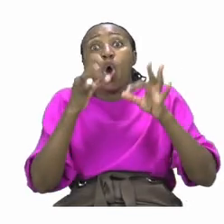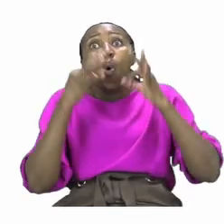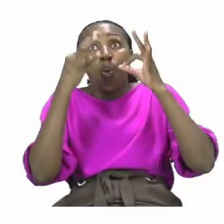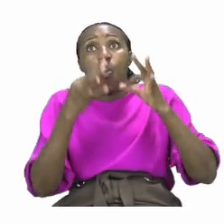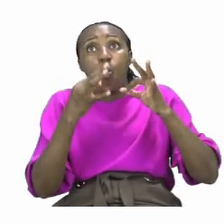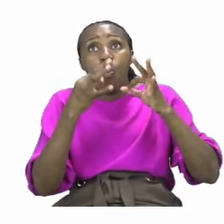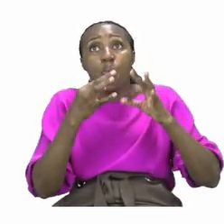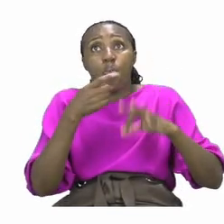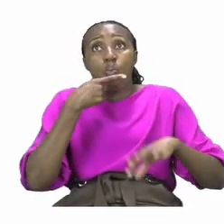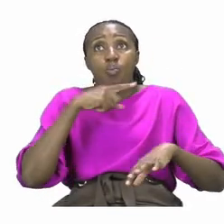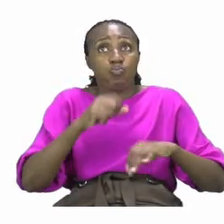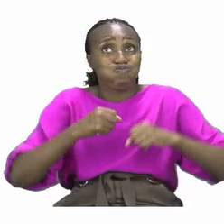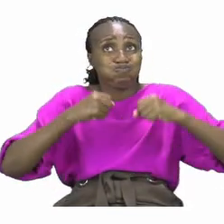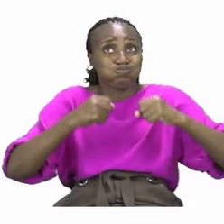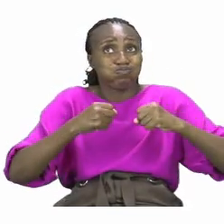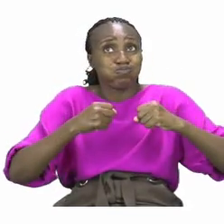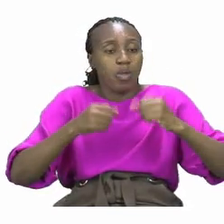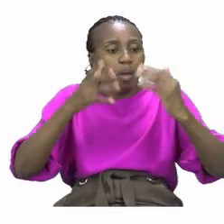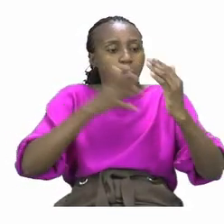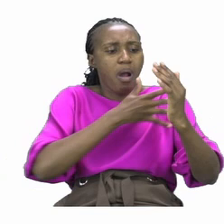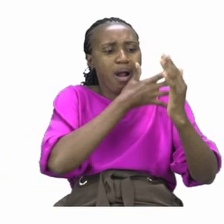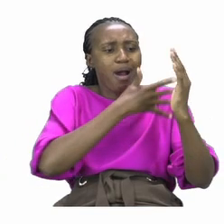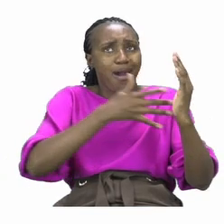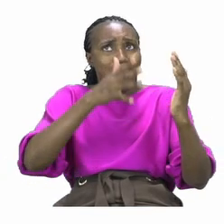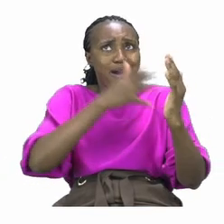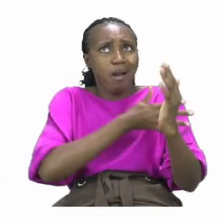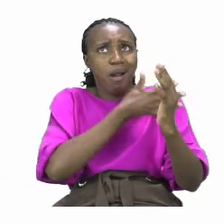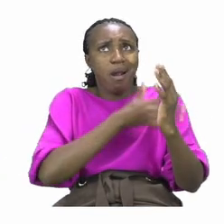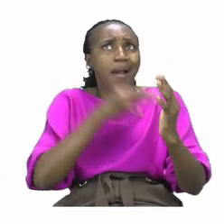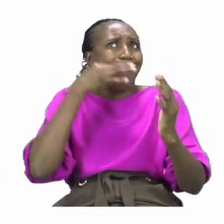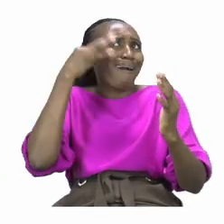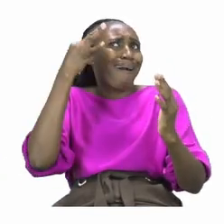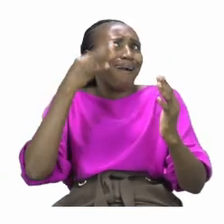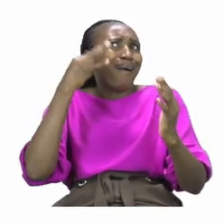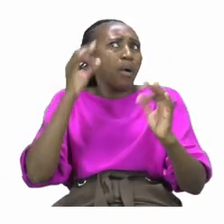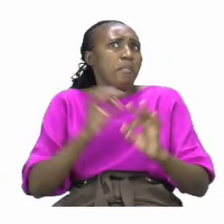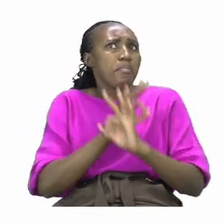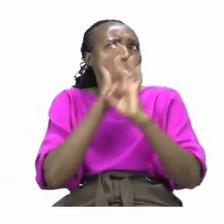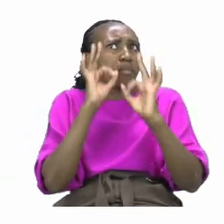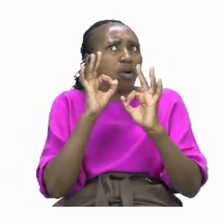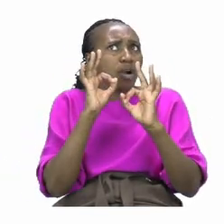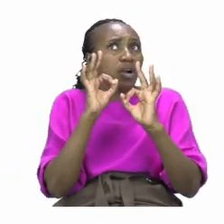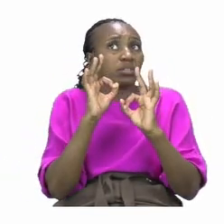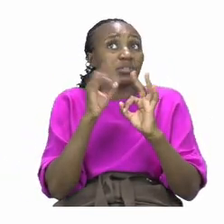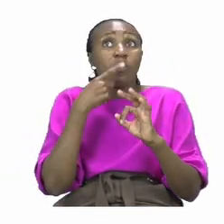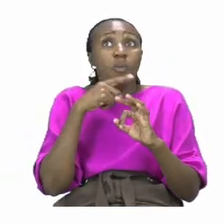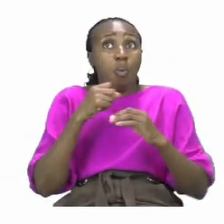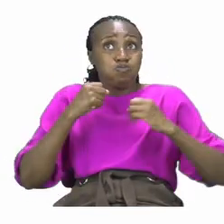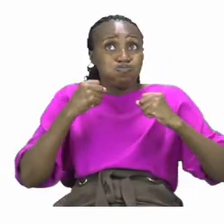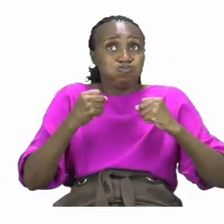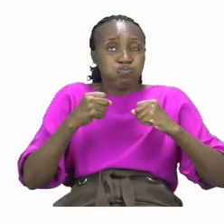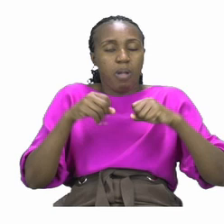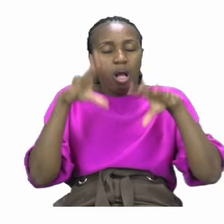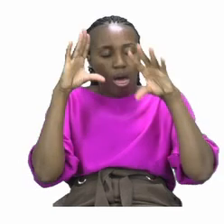giant, and the harp began to sing. Soon the giant was